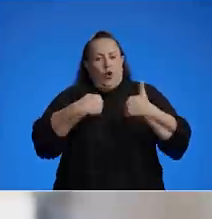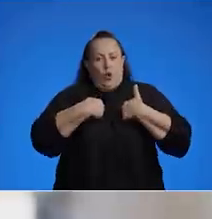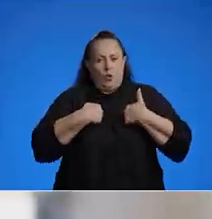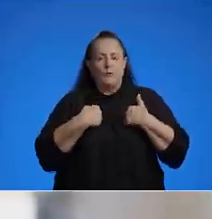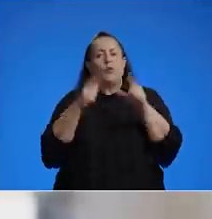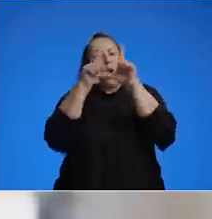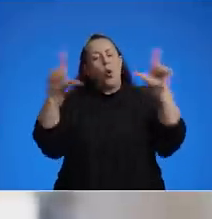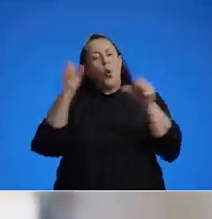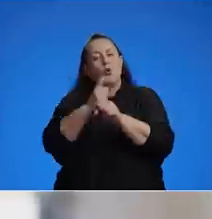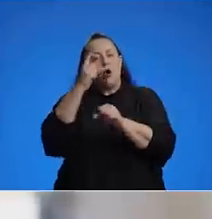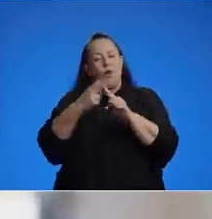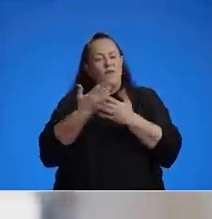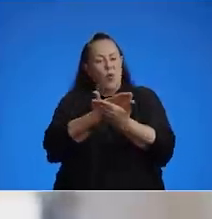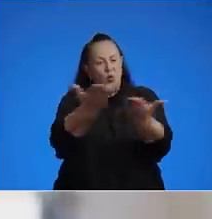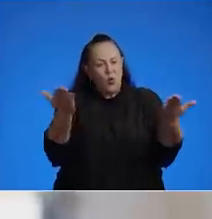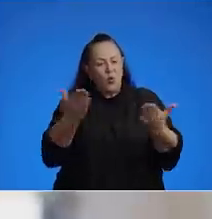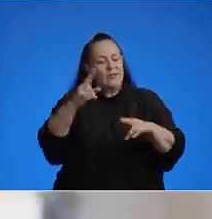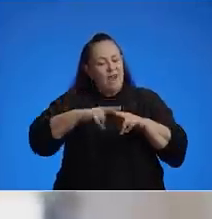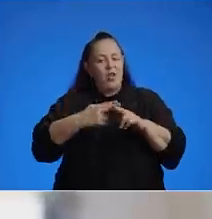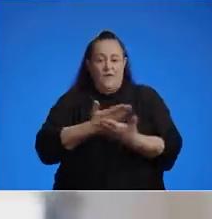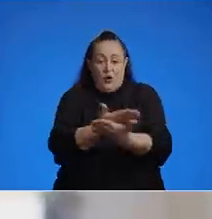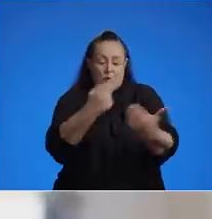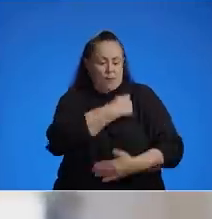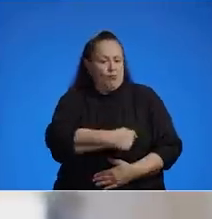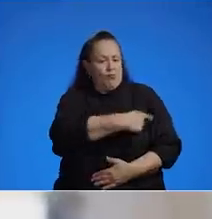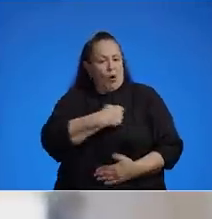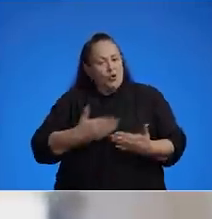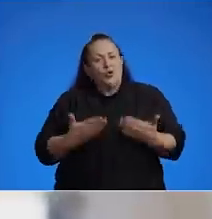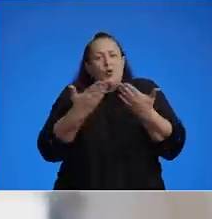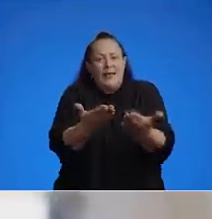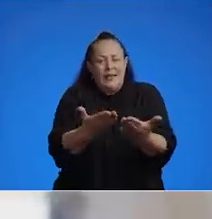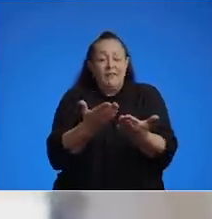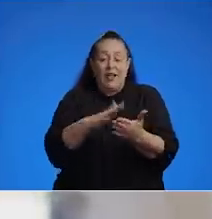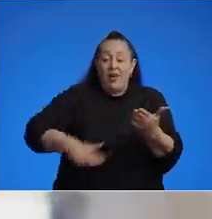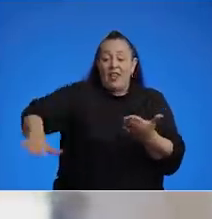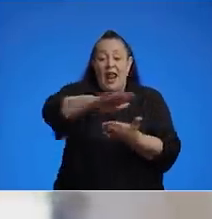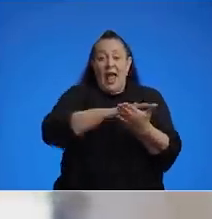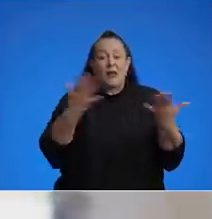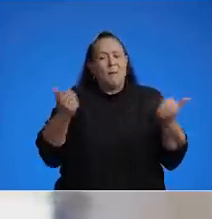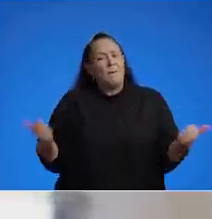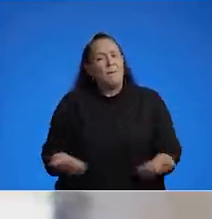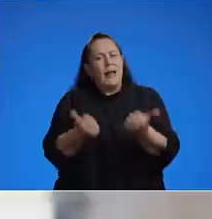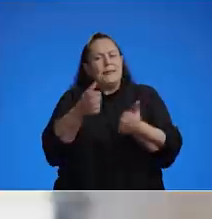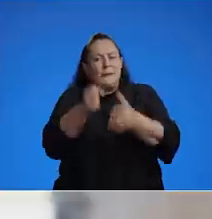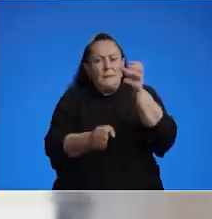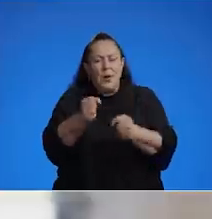as the Lord God of your fathers has promised you, giving you a land where milk and honey flow.